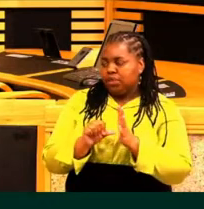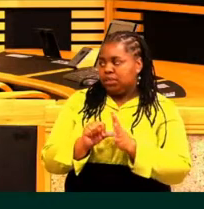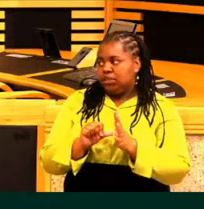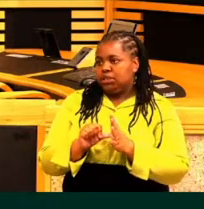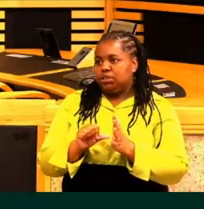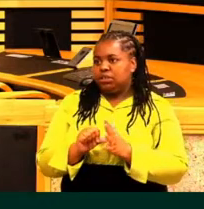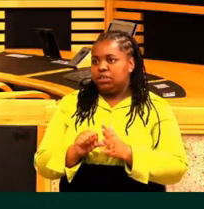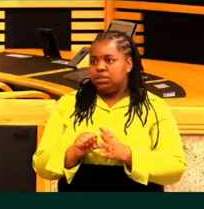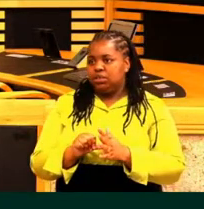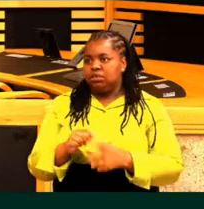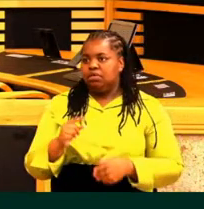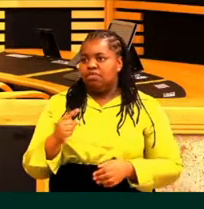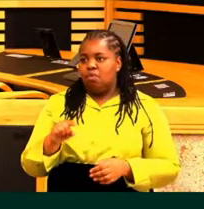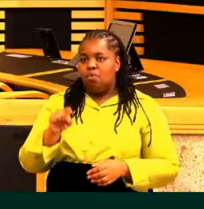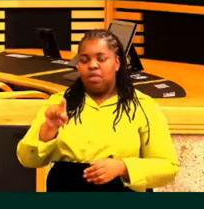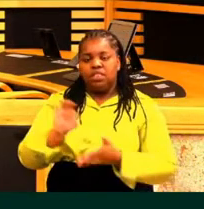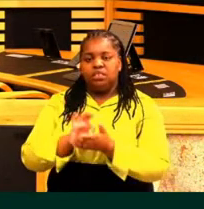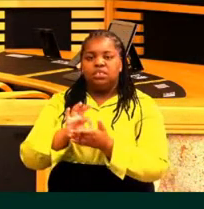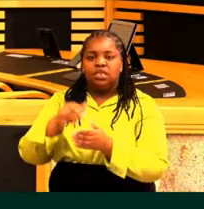elections